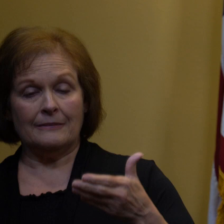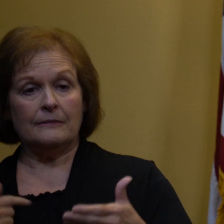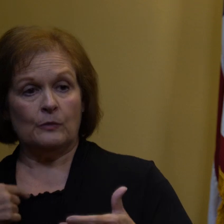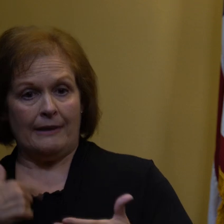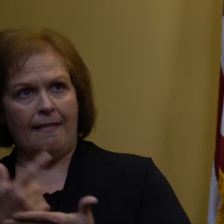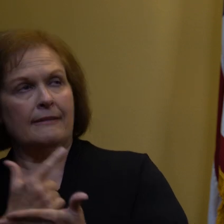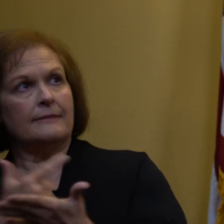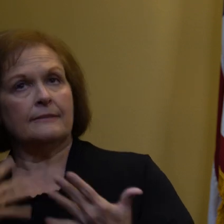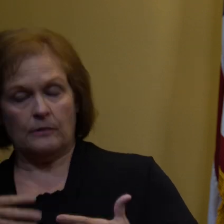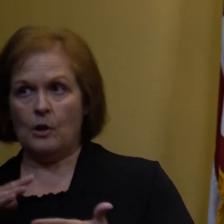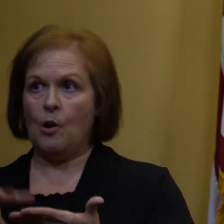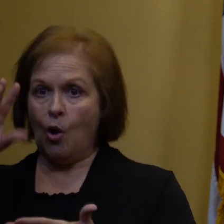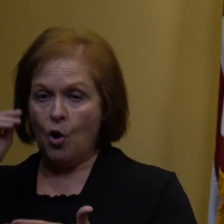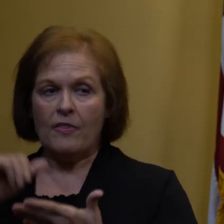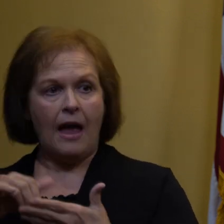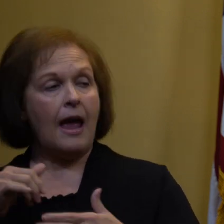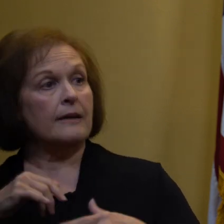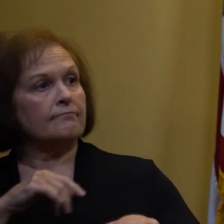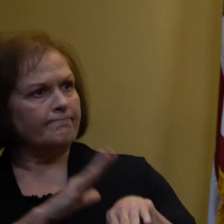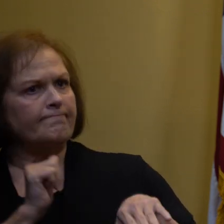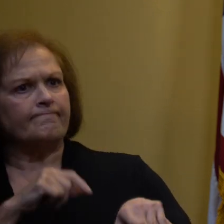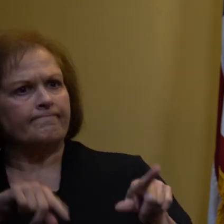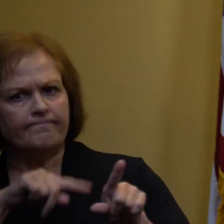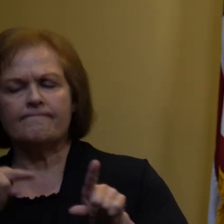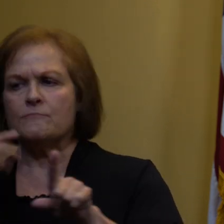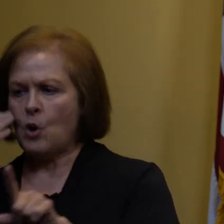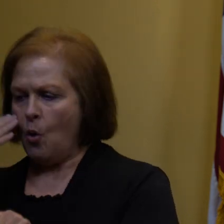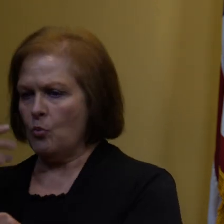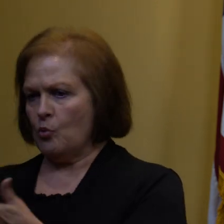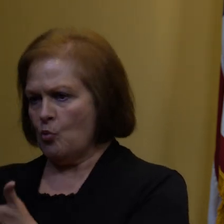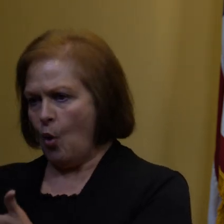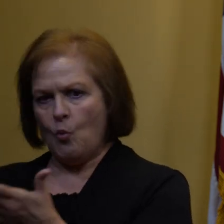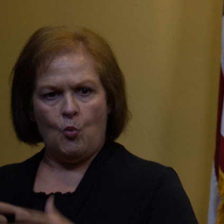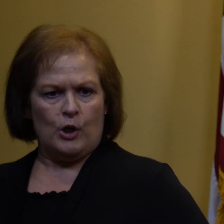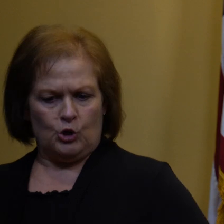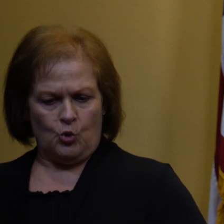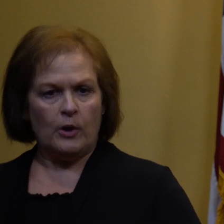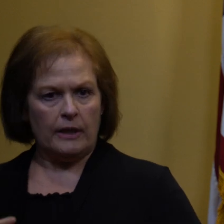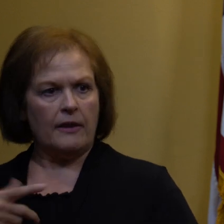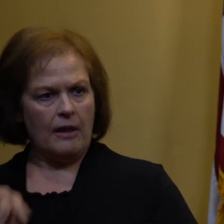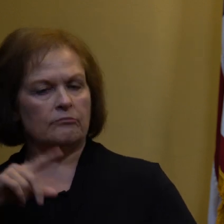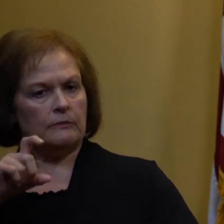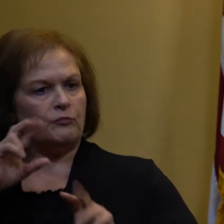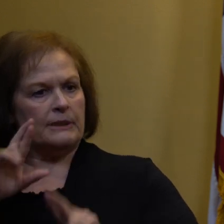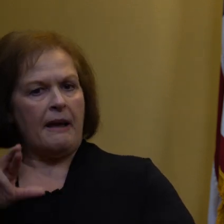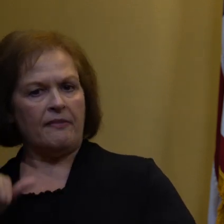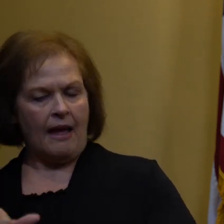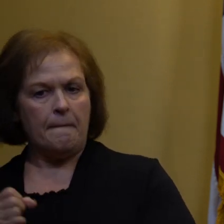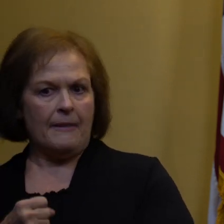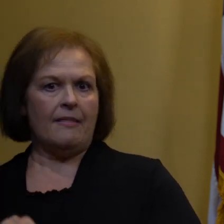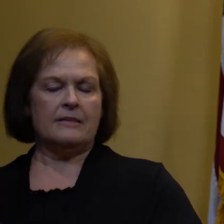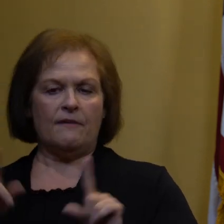deployed here that others are learning from. We need to own that, we need to respect that, and it does make a difference.